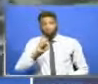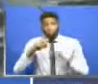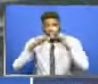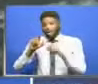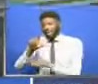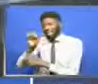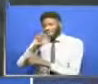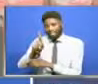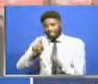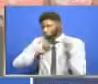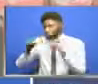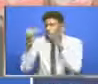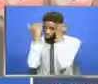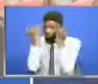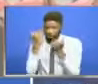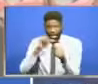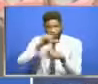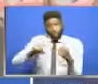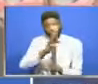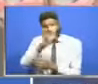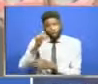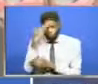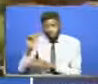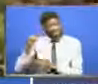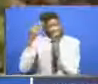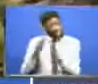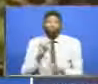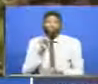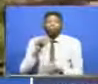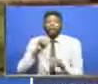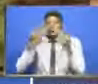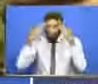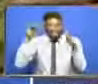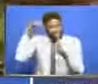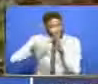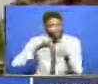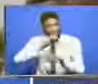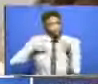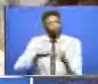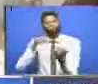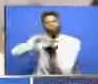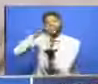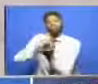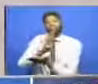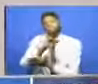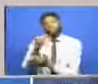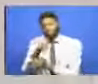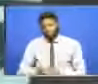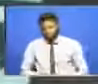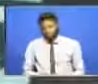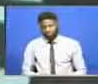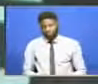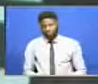as Kenyans are not privy to the document being campaigned for. Suleiman Yeri, Channel One News.